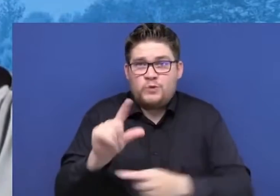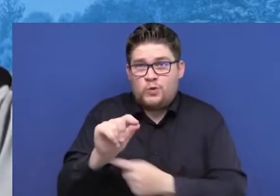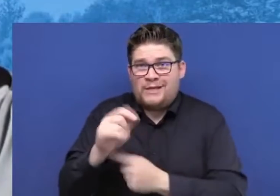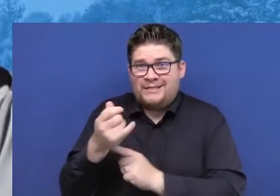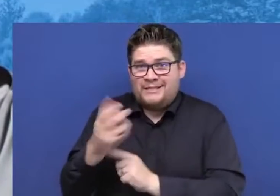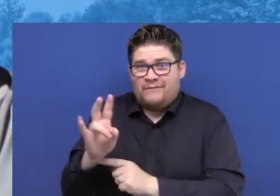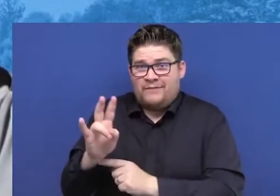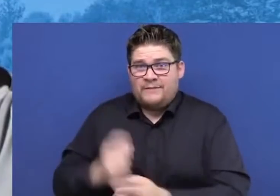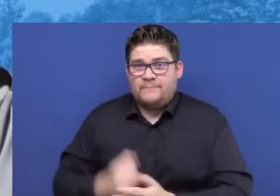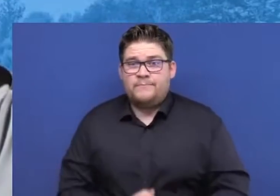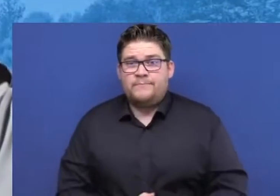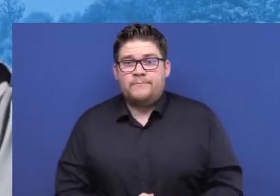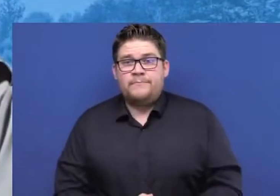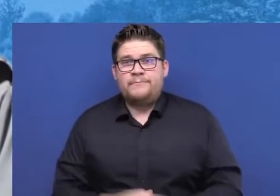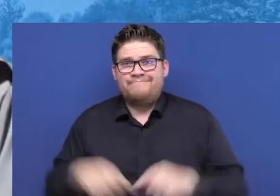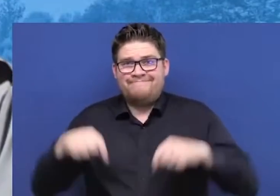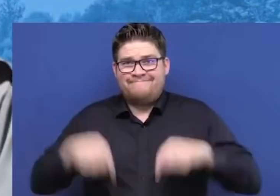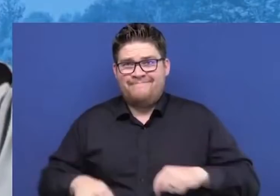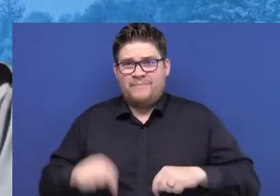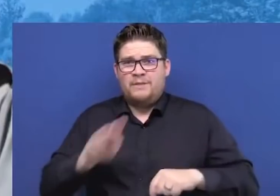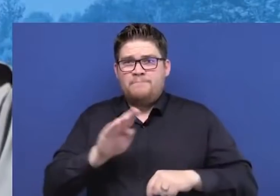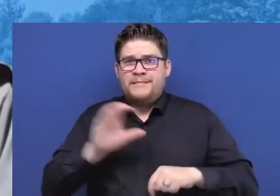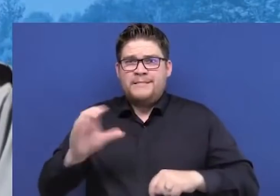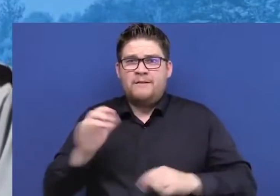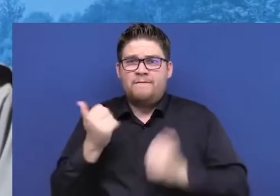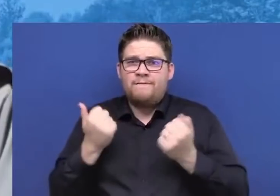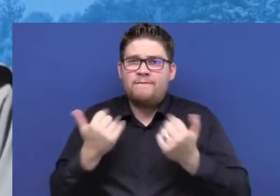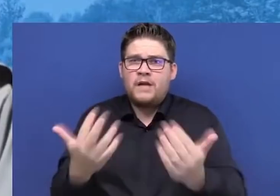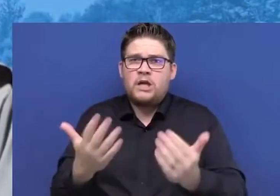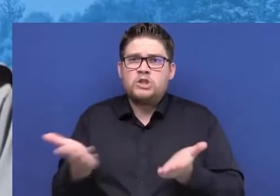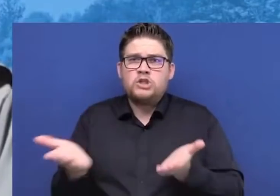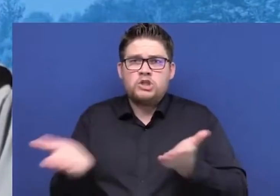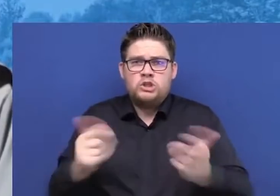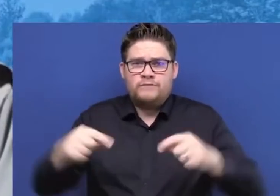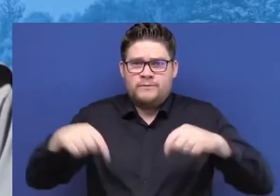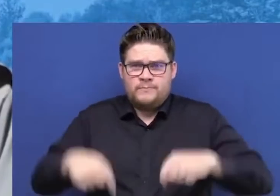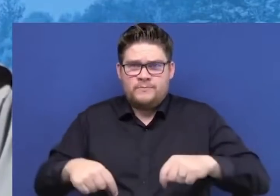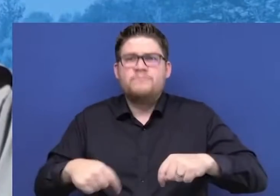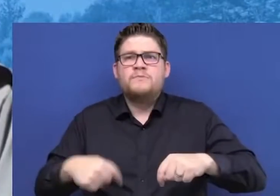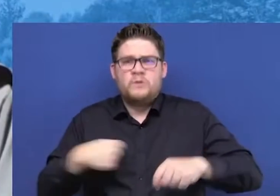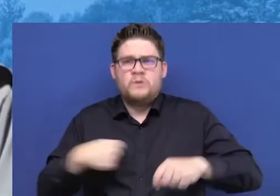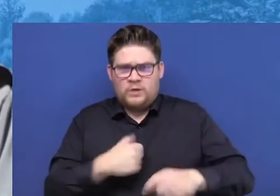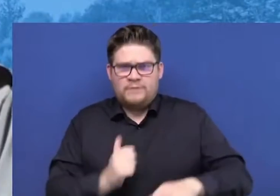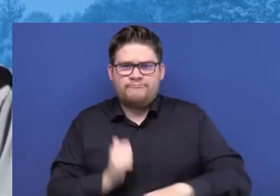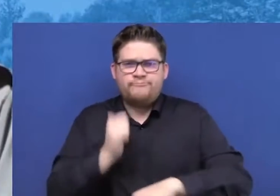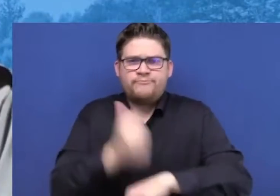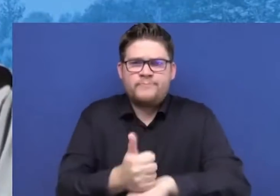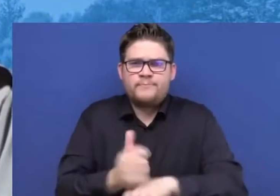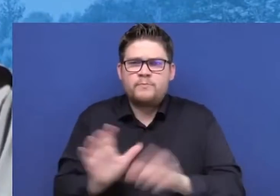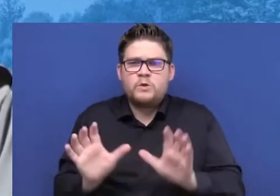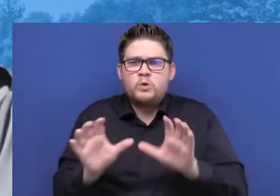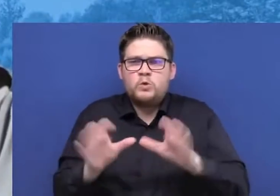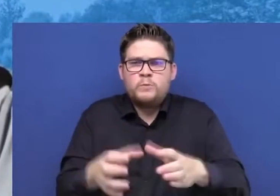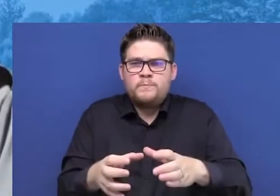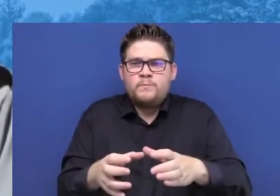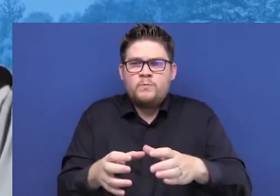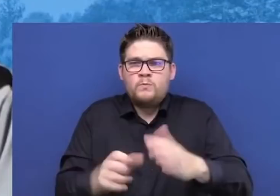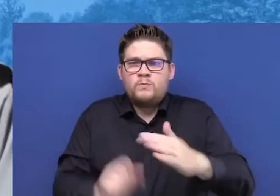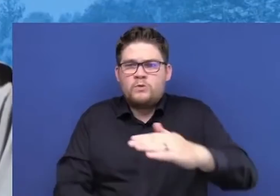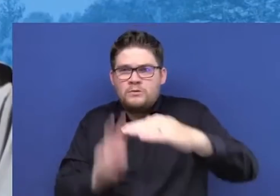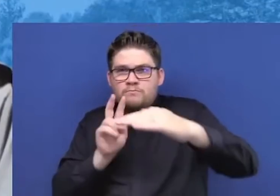own organization called the Predictive Services Unit. And it continues to look at new technology, new